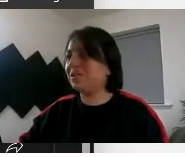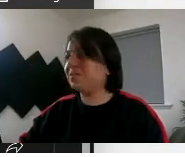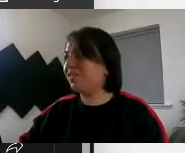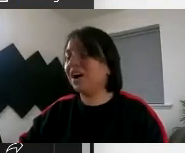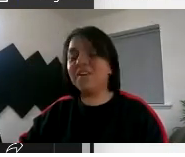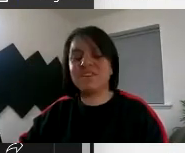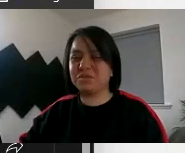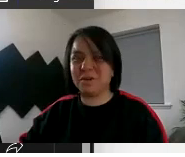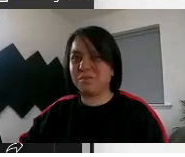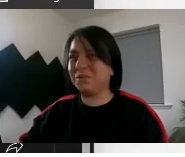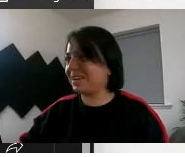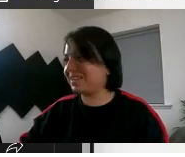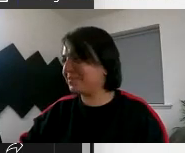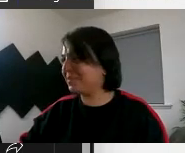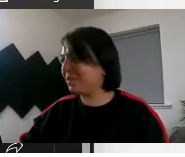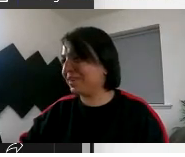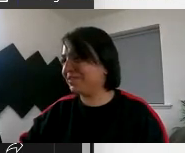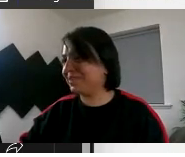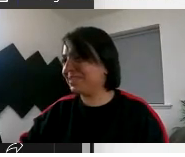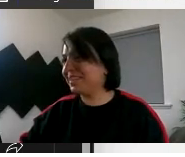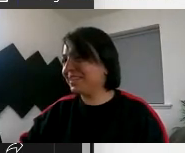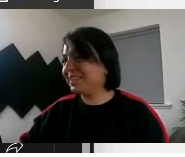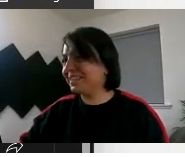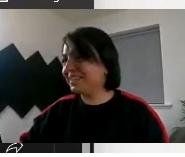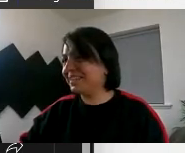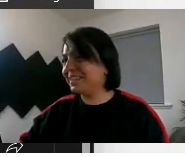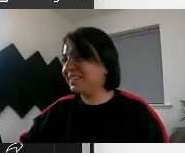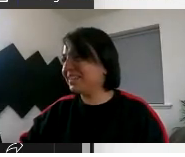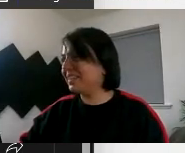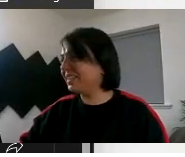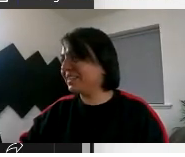Cole. I think it's quite a poor accent, not my favourite.